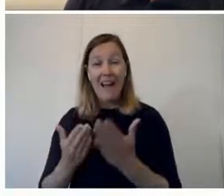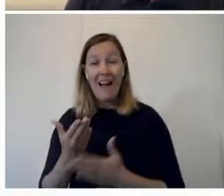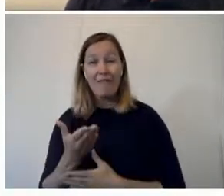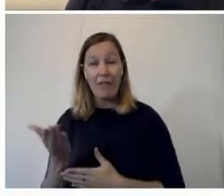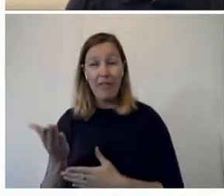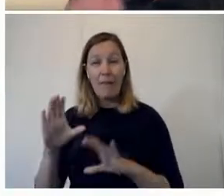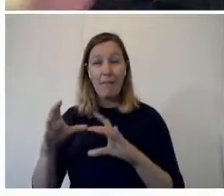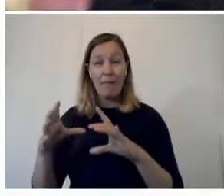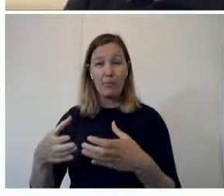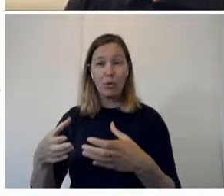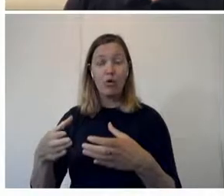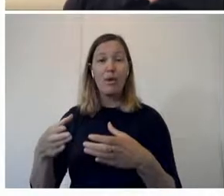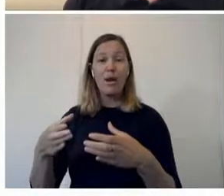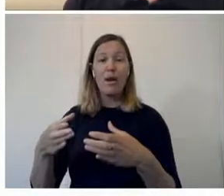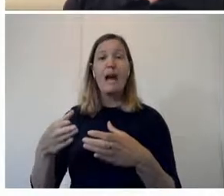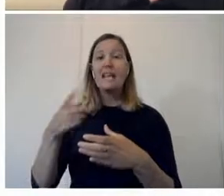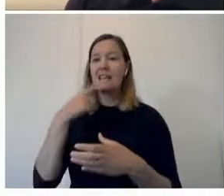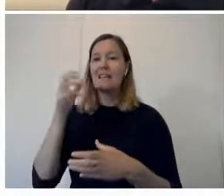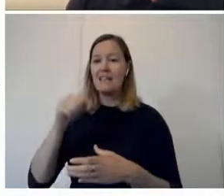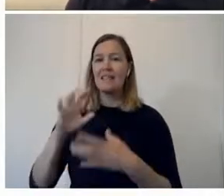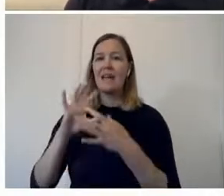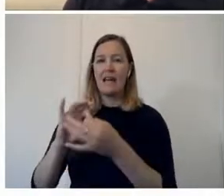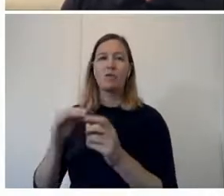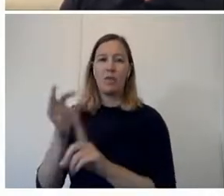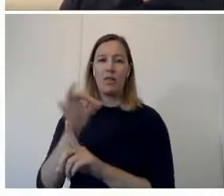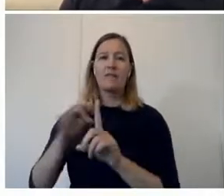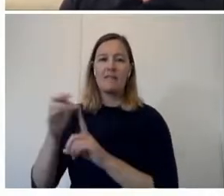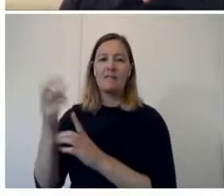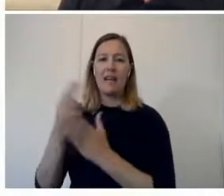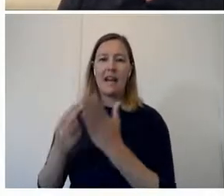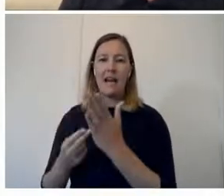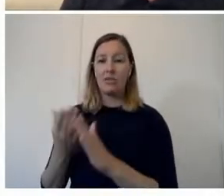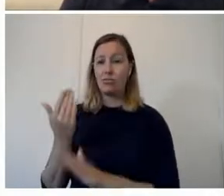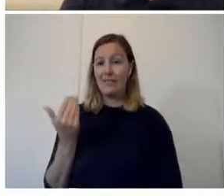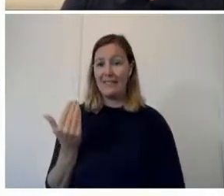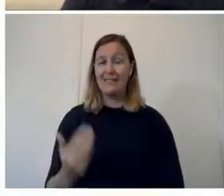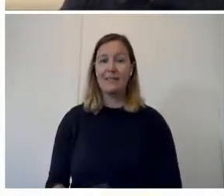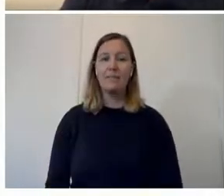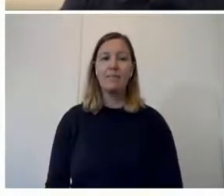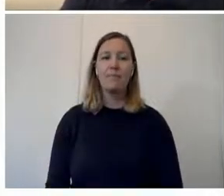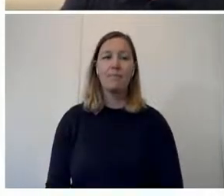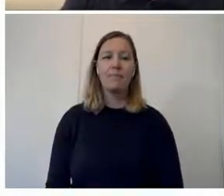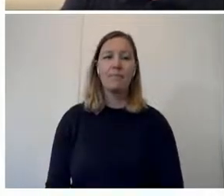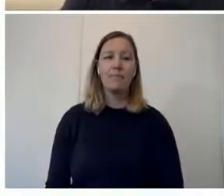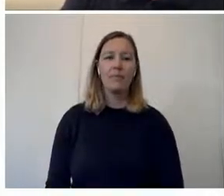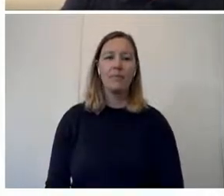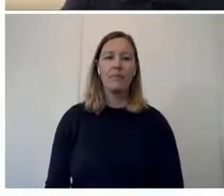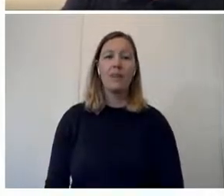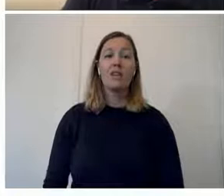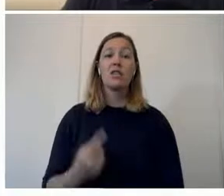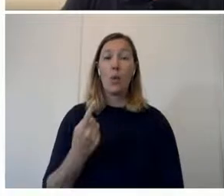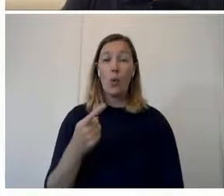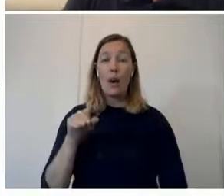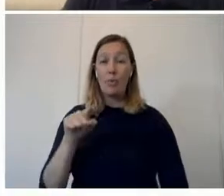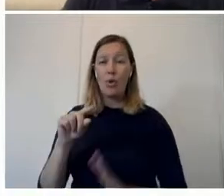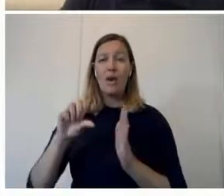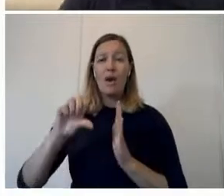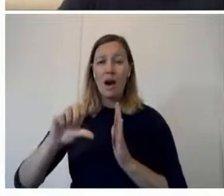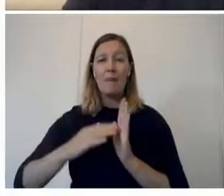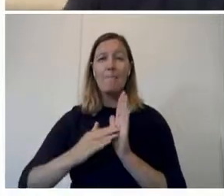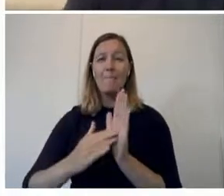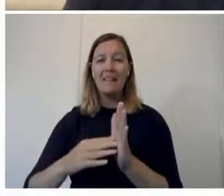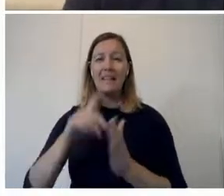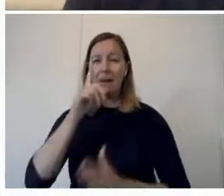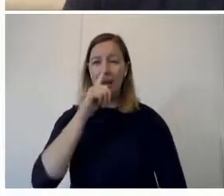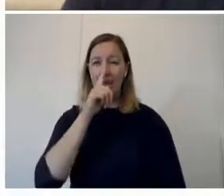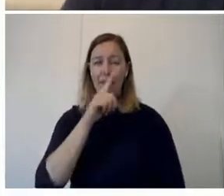are saying, yes, I've engaged with that recently. There's a further, and that's 1.9 million people. So when we're